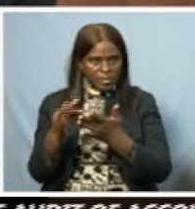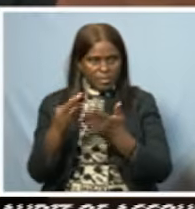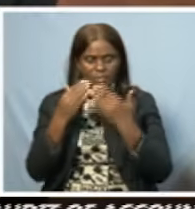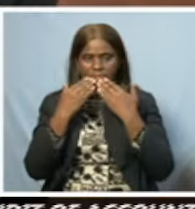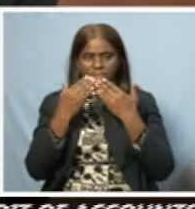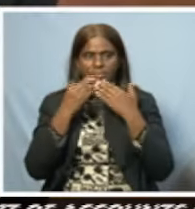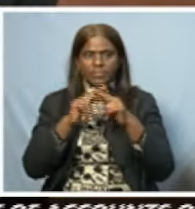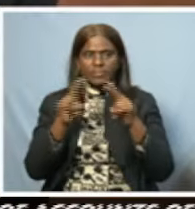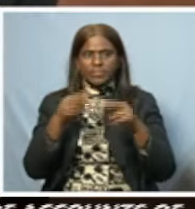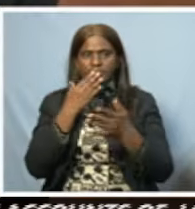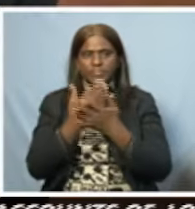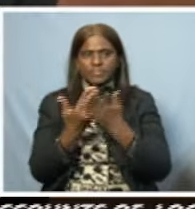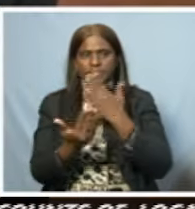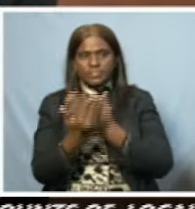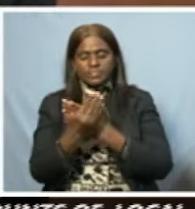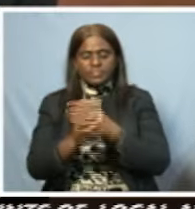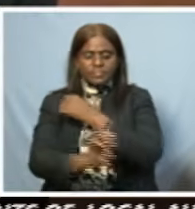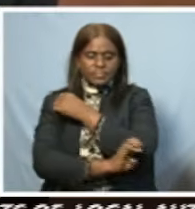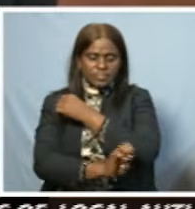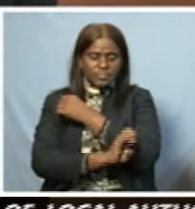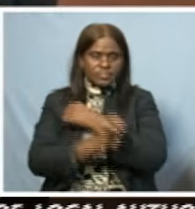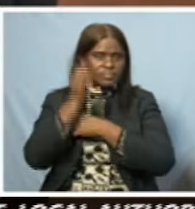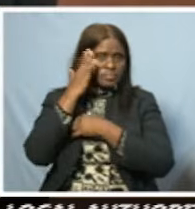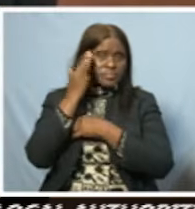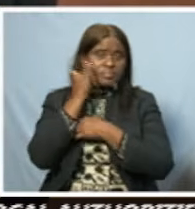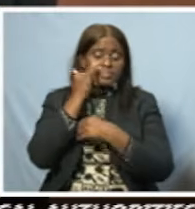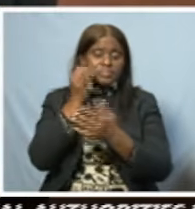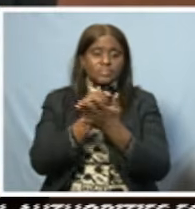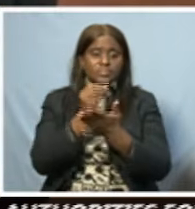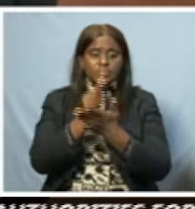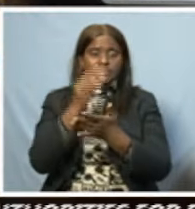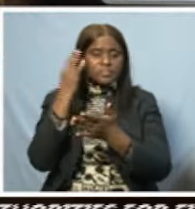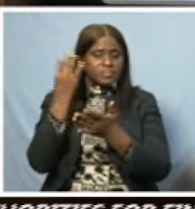Thank you, Chair, and good morning. Emmanuel Walia from the Office of the Clerk.